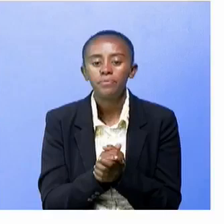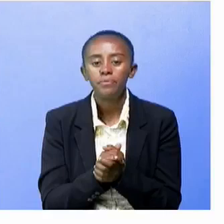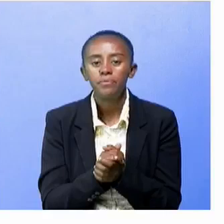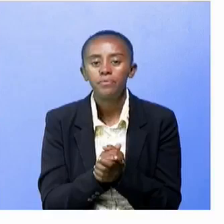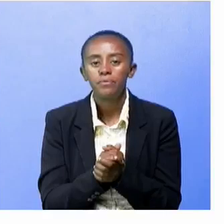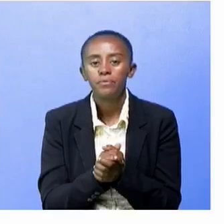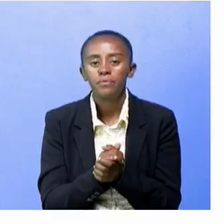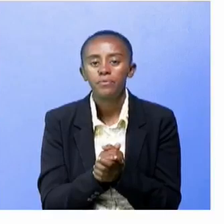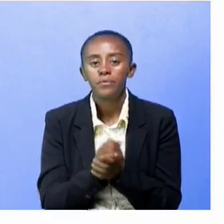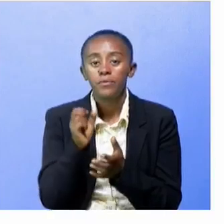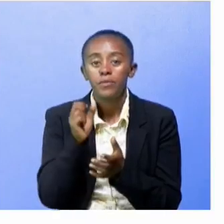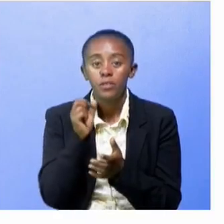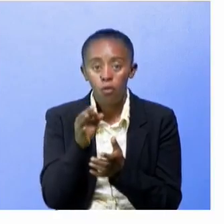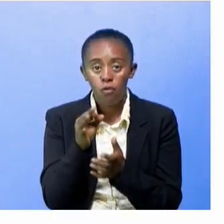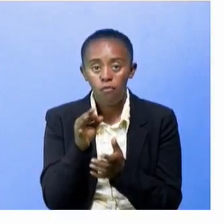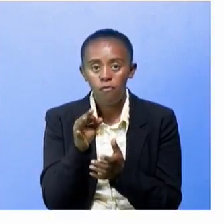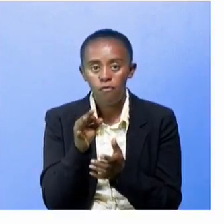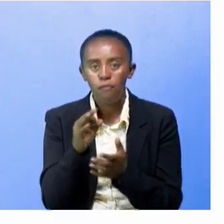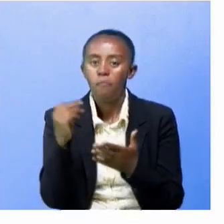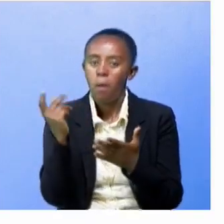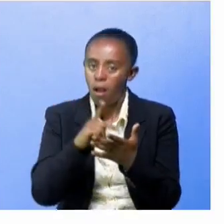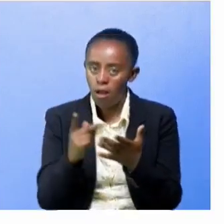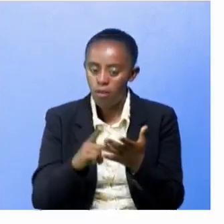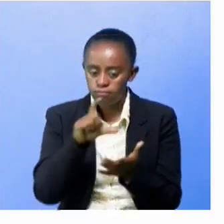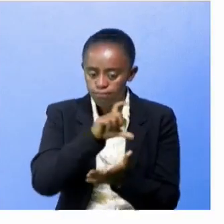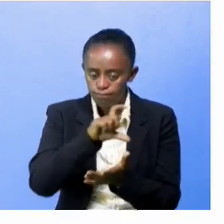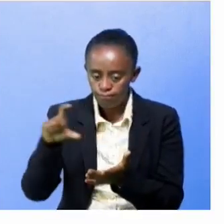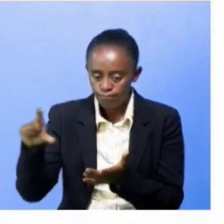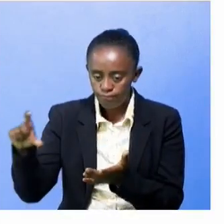of a paragraph.